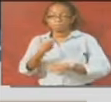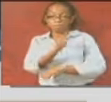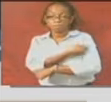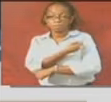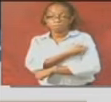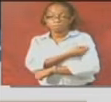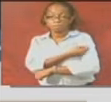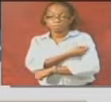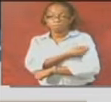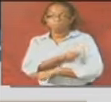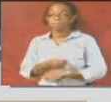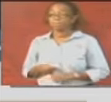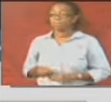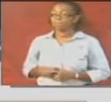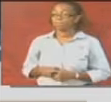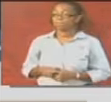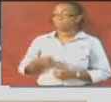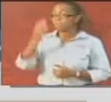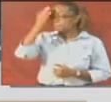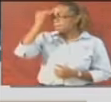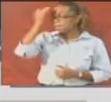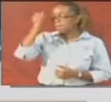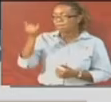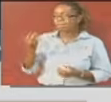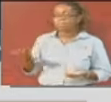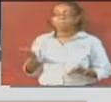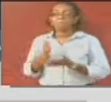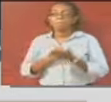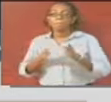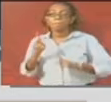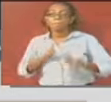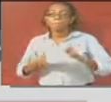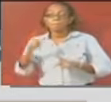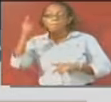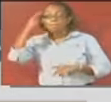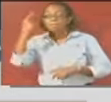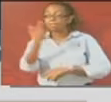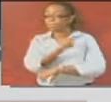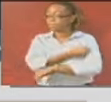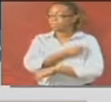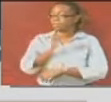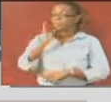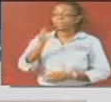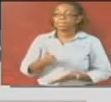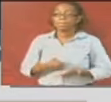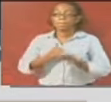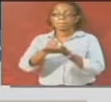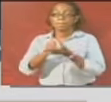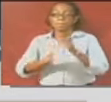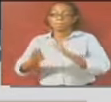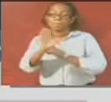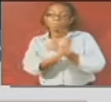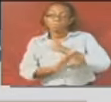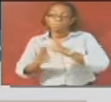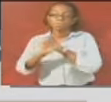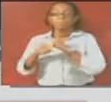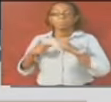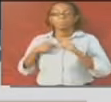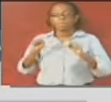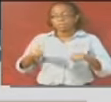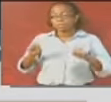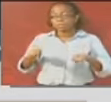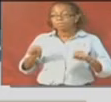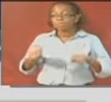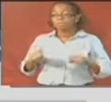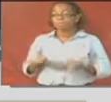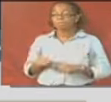influenced by your belief that the vaccine will help keep you and others safe. It will also be influenced by whether you trust the experts